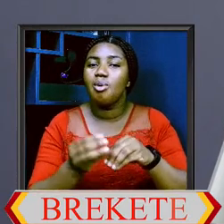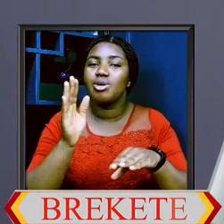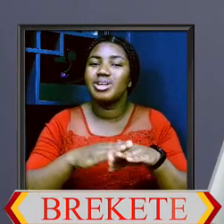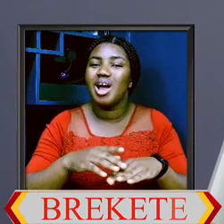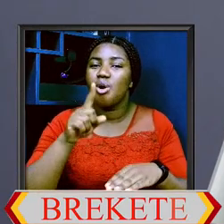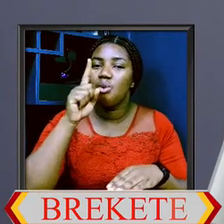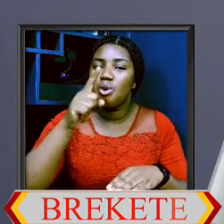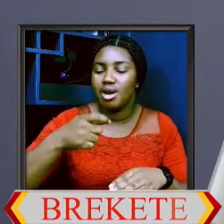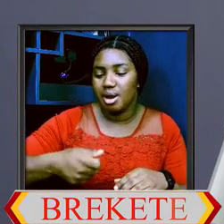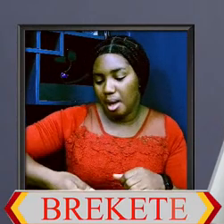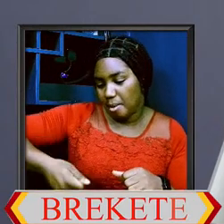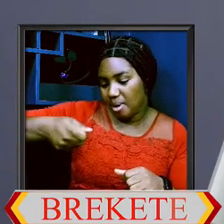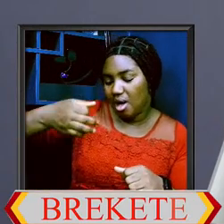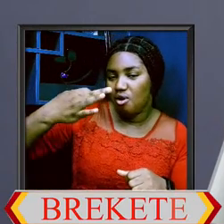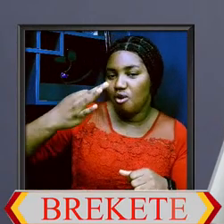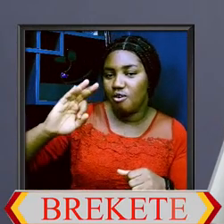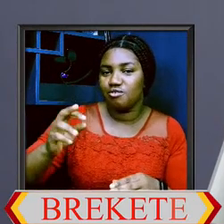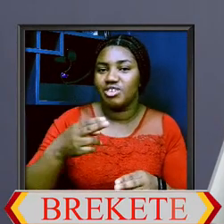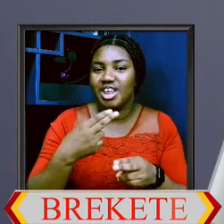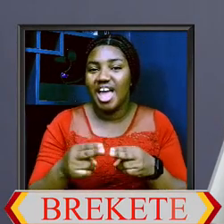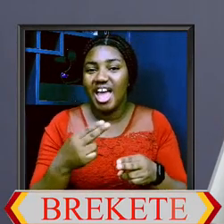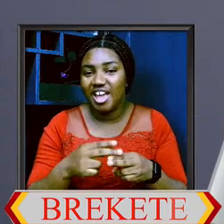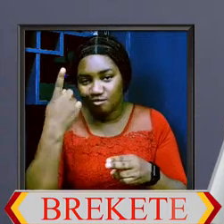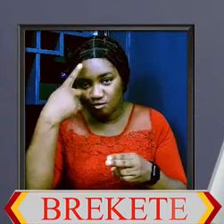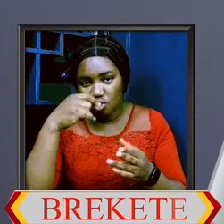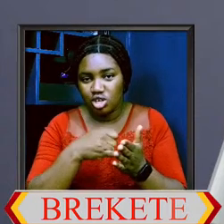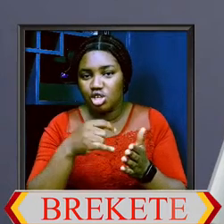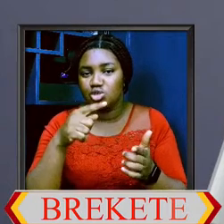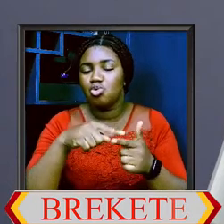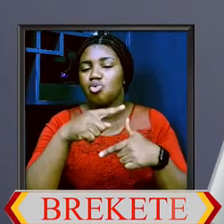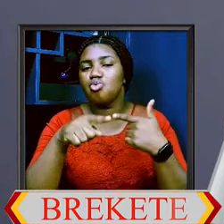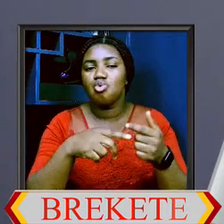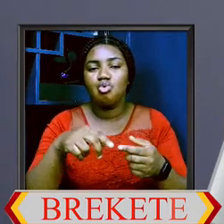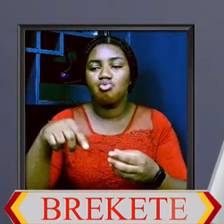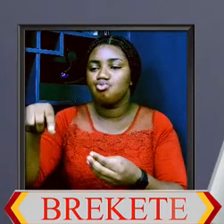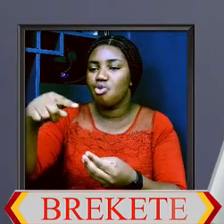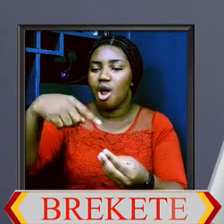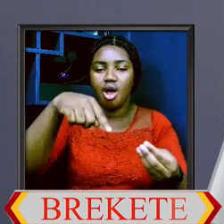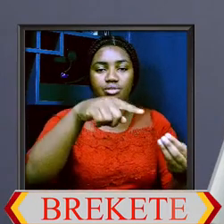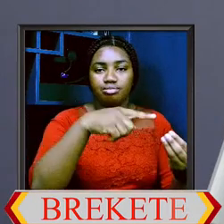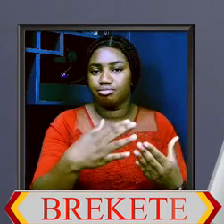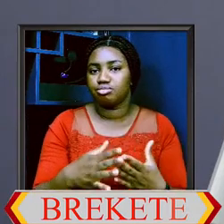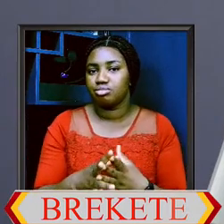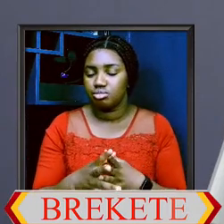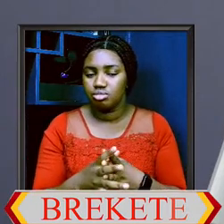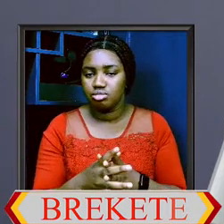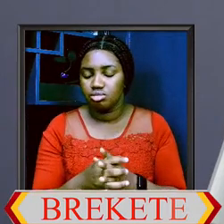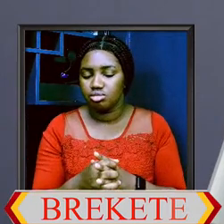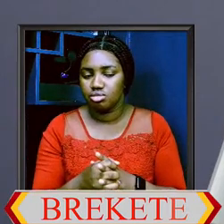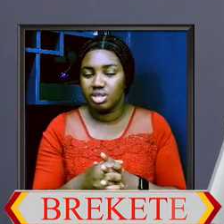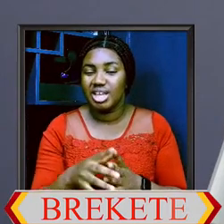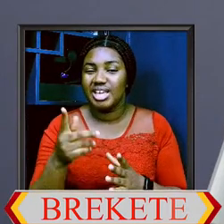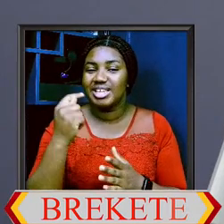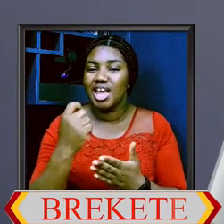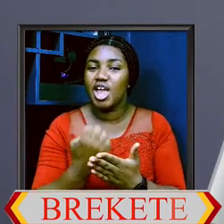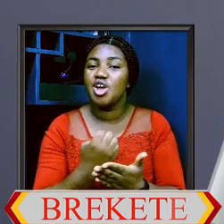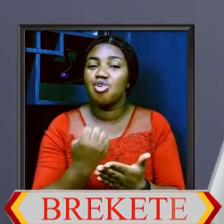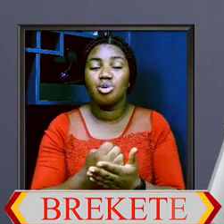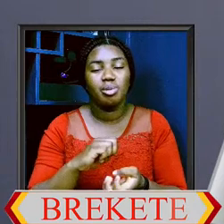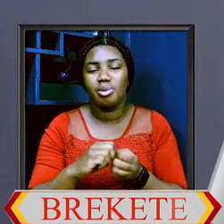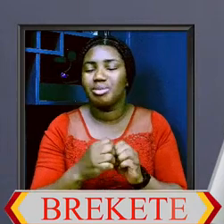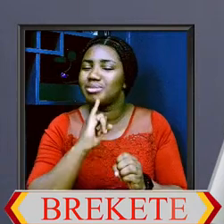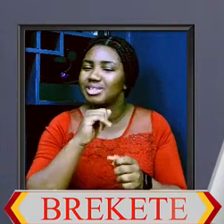the price you have to buy just one so that you can go around so the economic